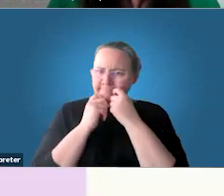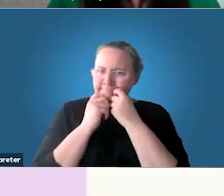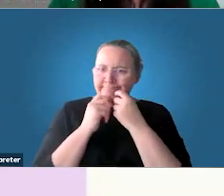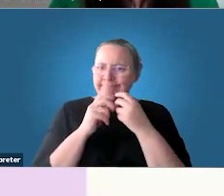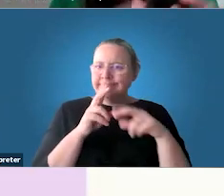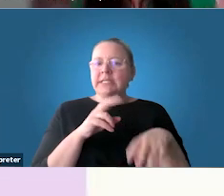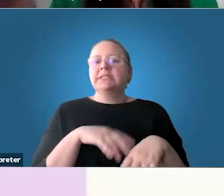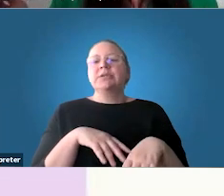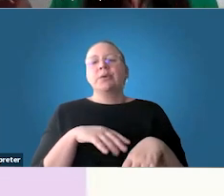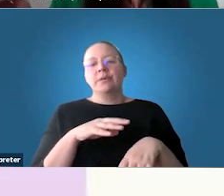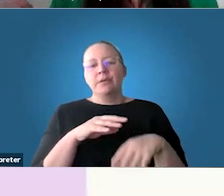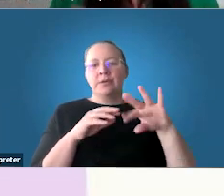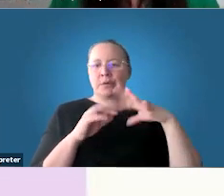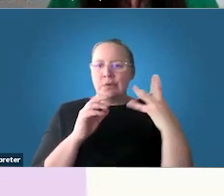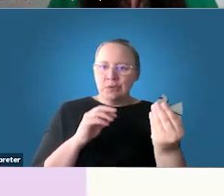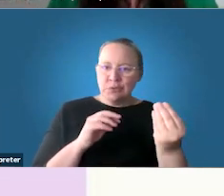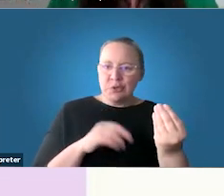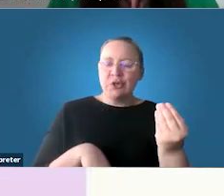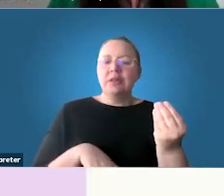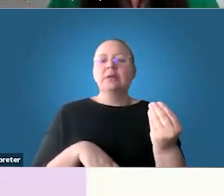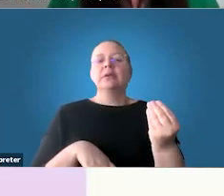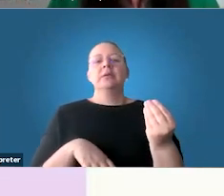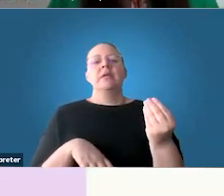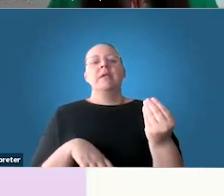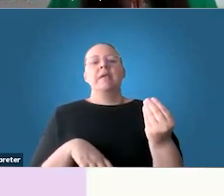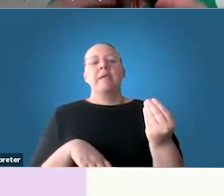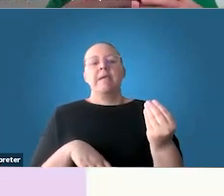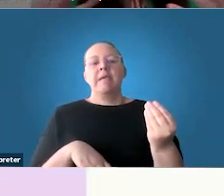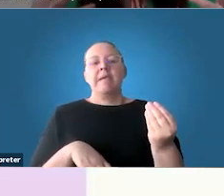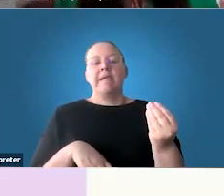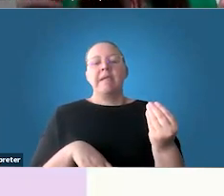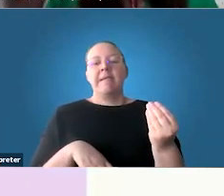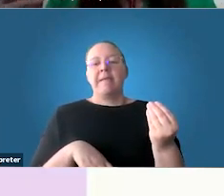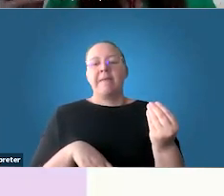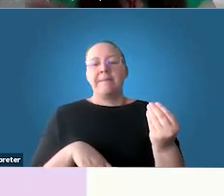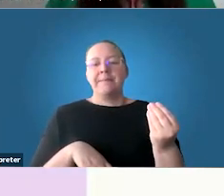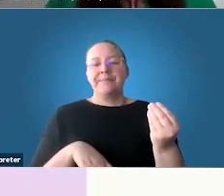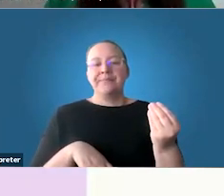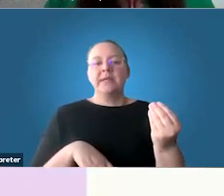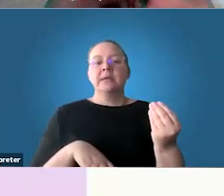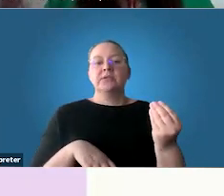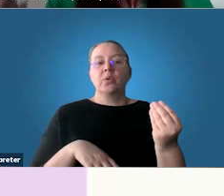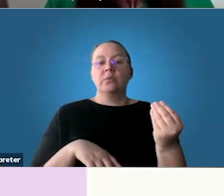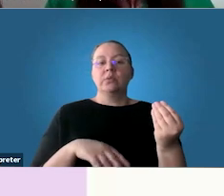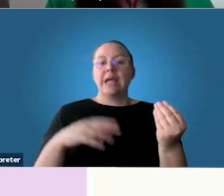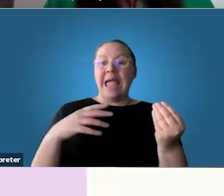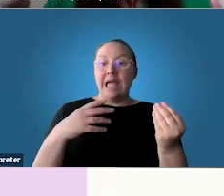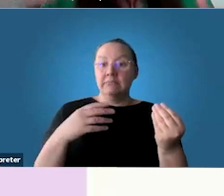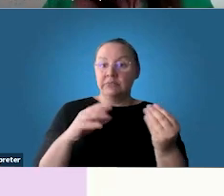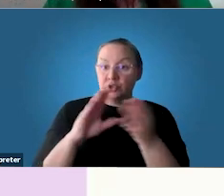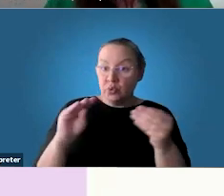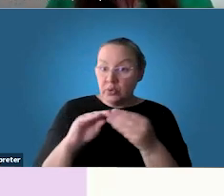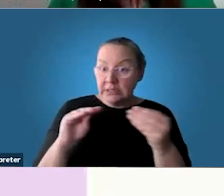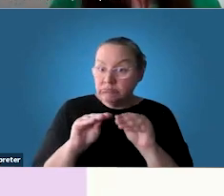see shifts, of course, in cultural values. We want to see more, like we said, cultural output. So more stories being